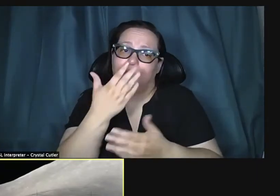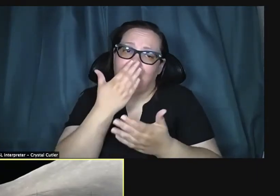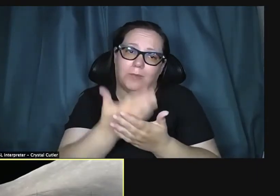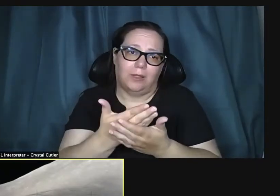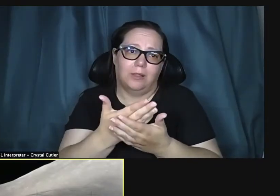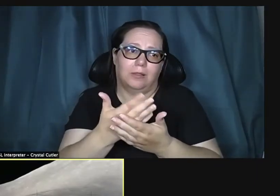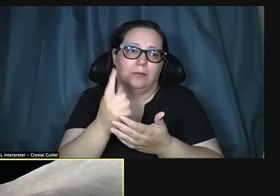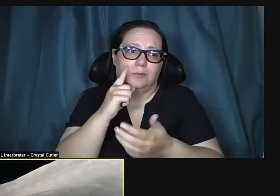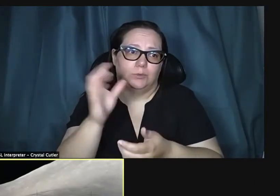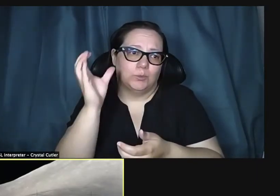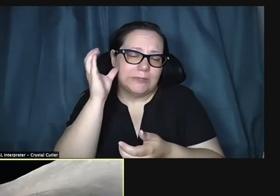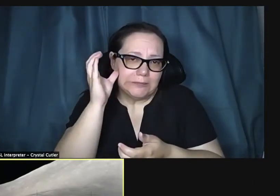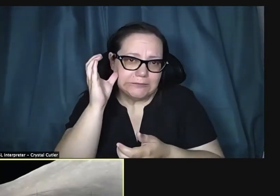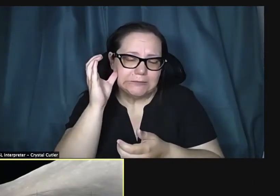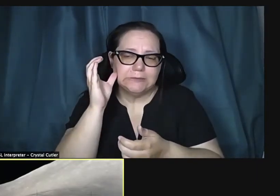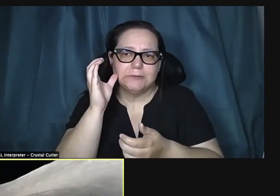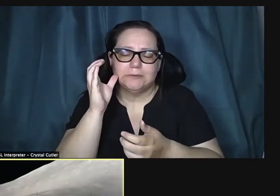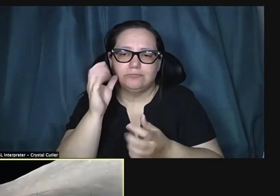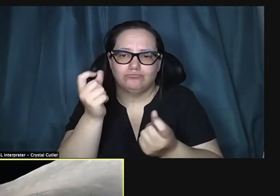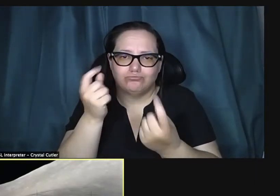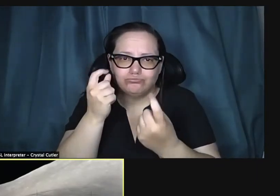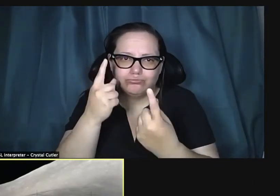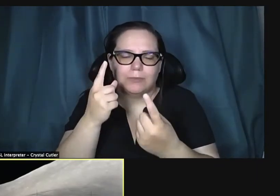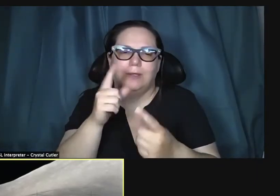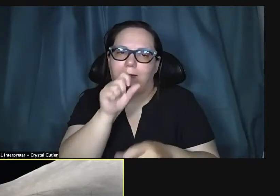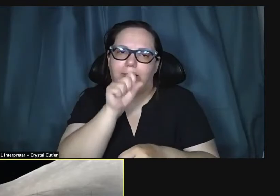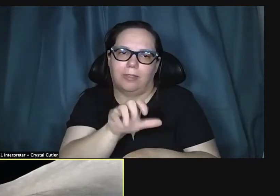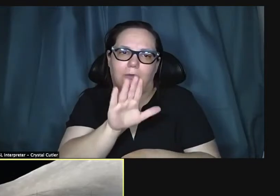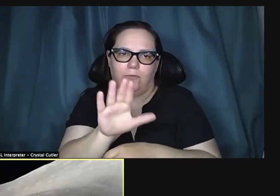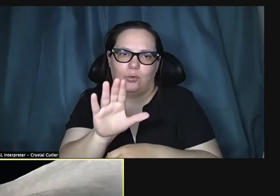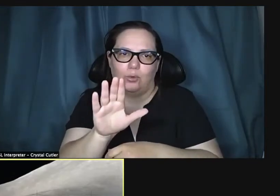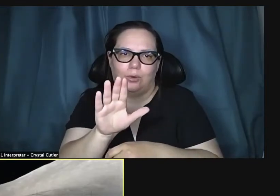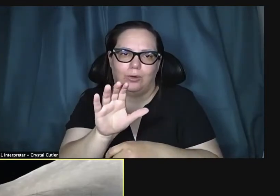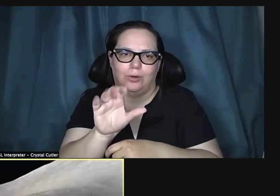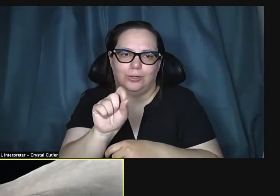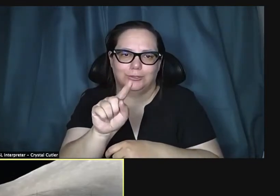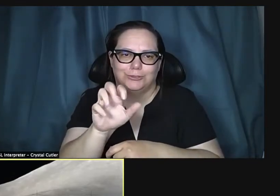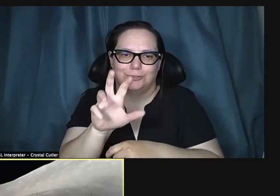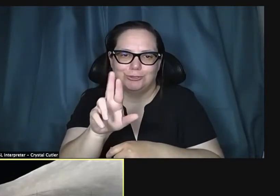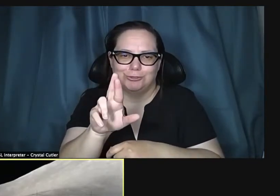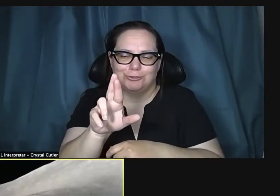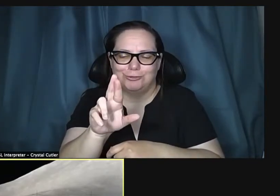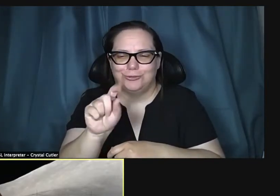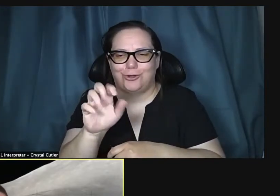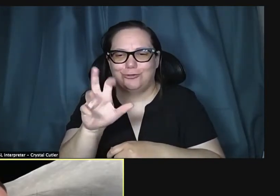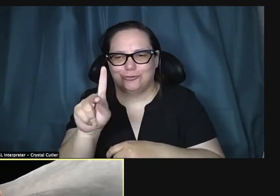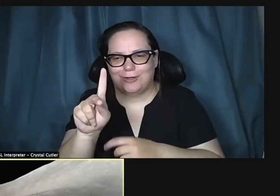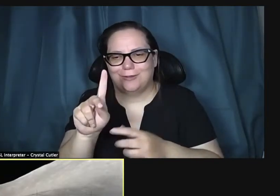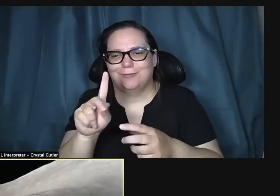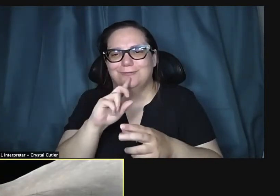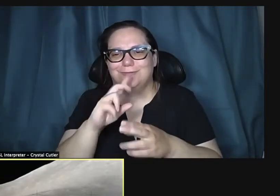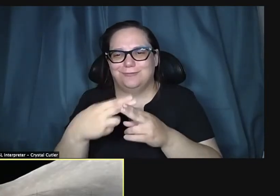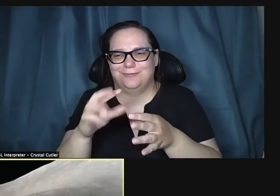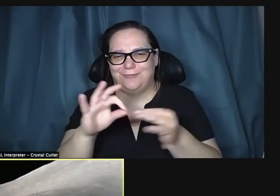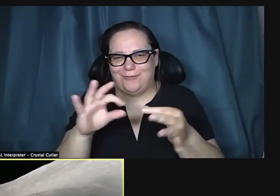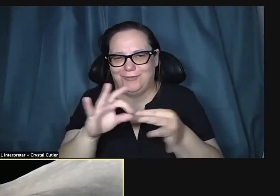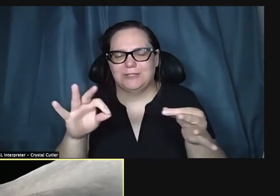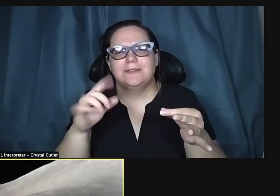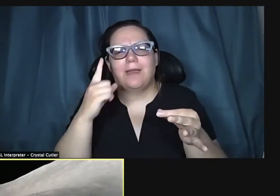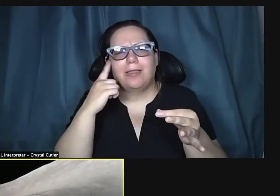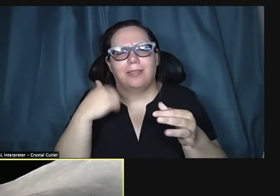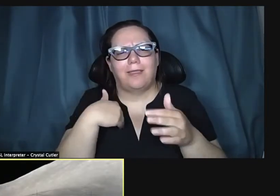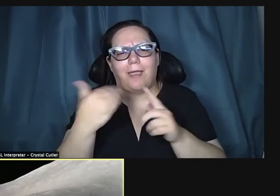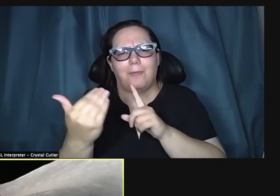to listen. I love your Star Trek reference, and I'm reminded of, I think,